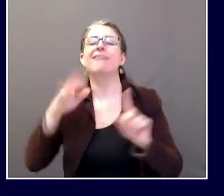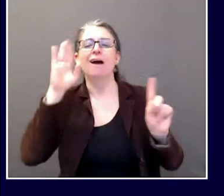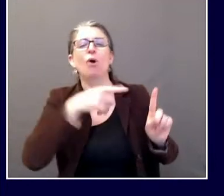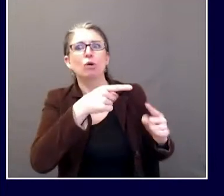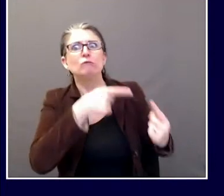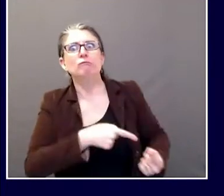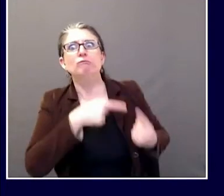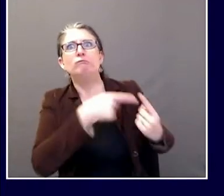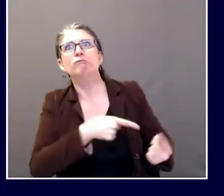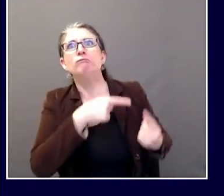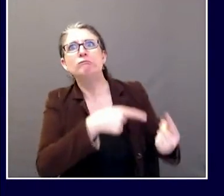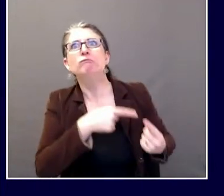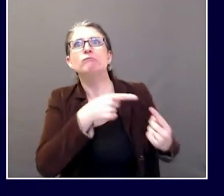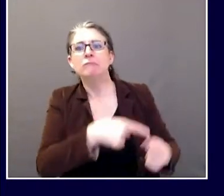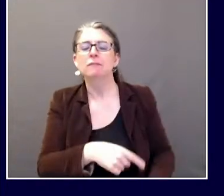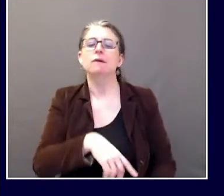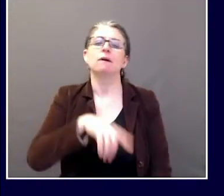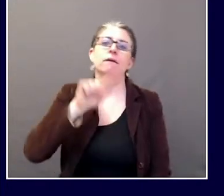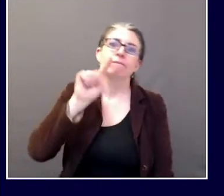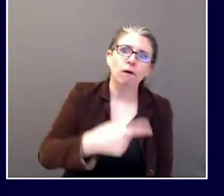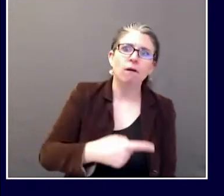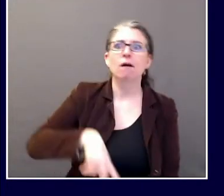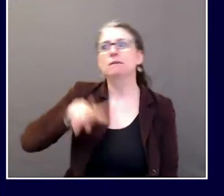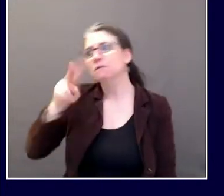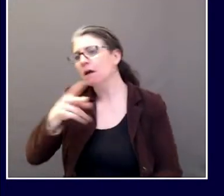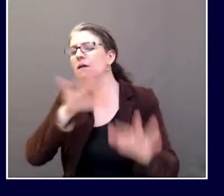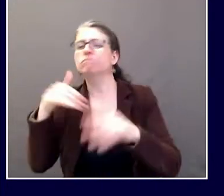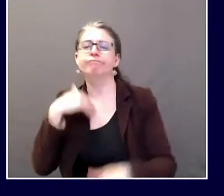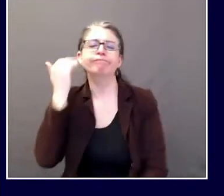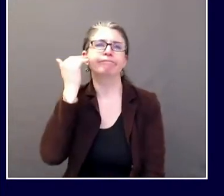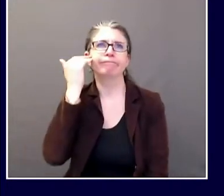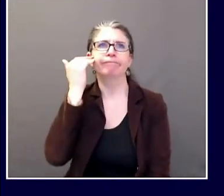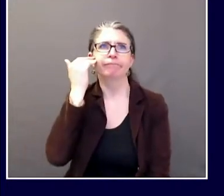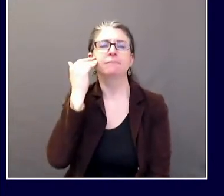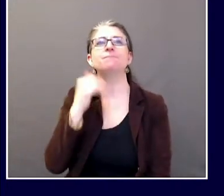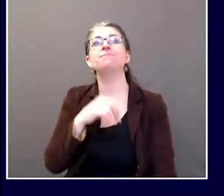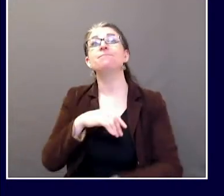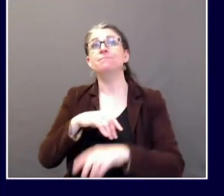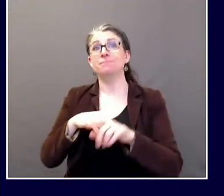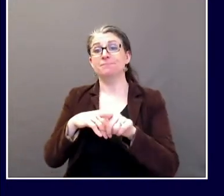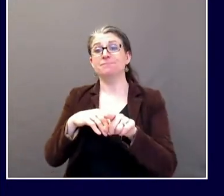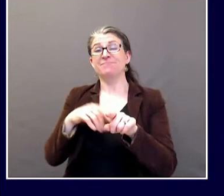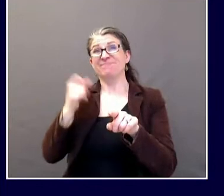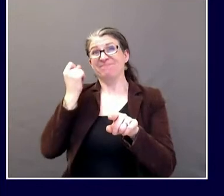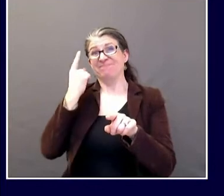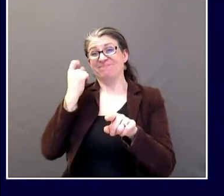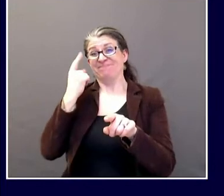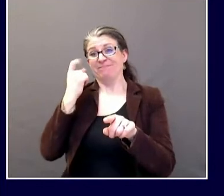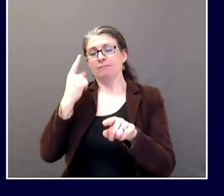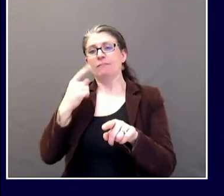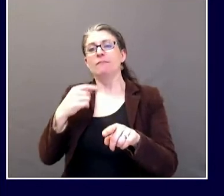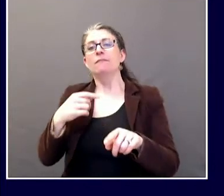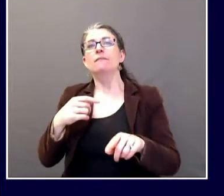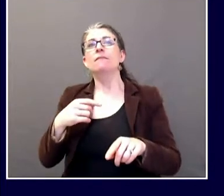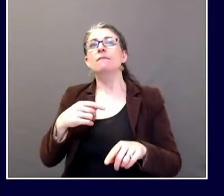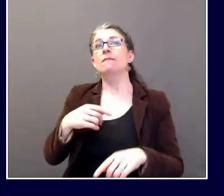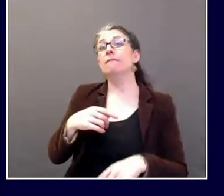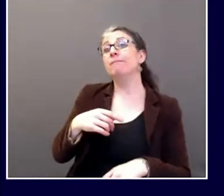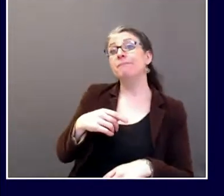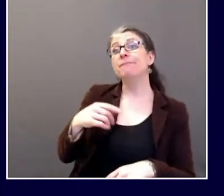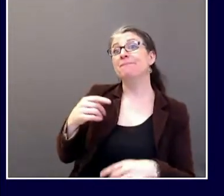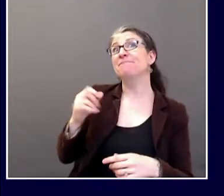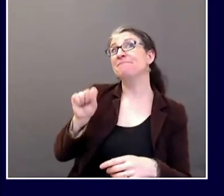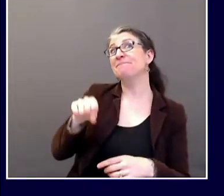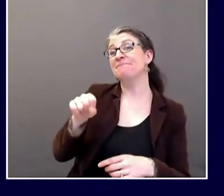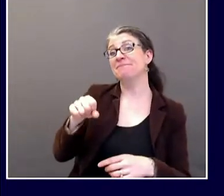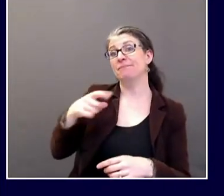are offering vaccine to make sure that when we receive questions, concerns about those processes, we're following up with them. We